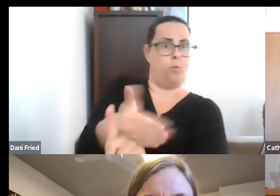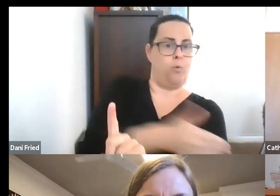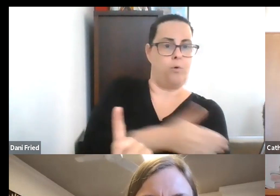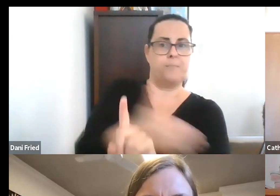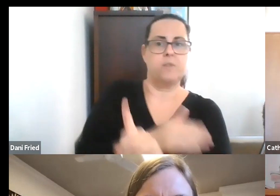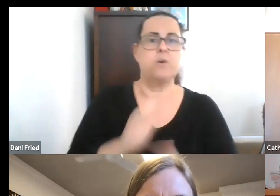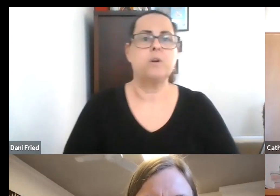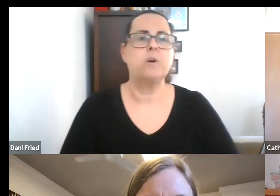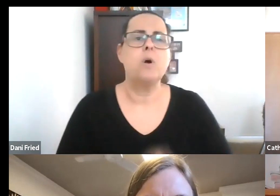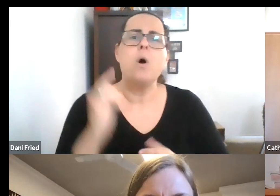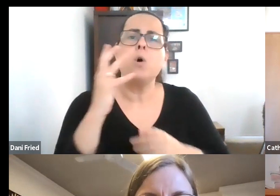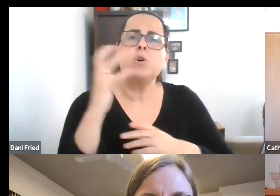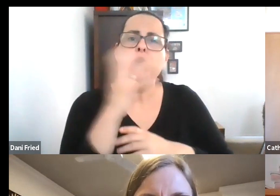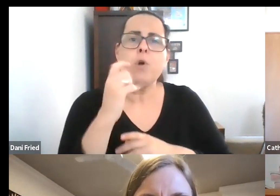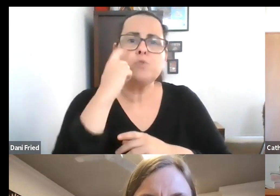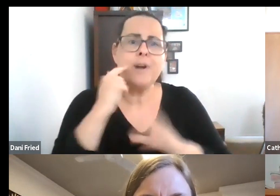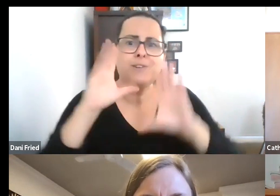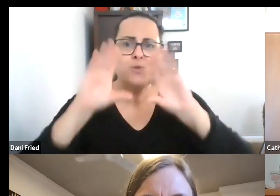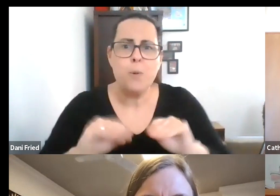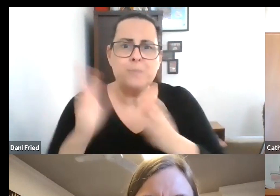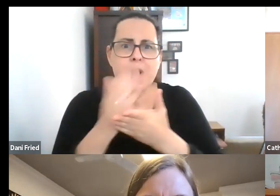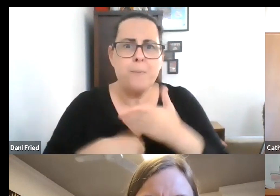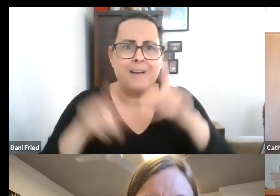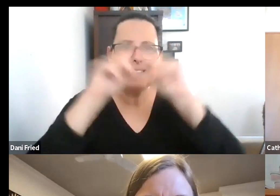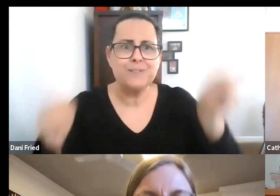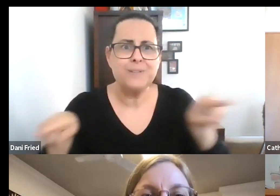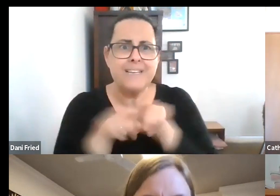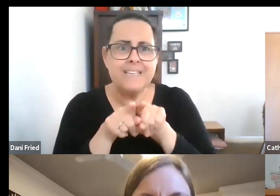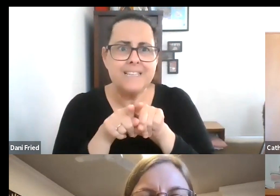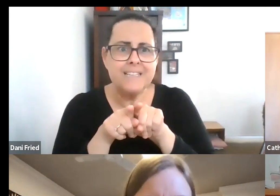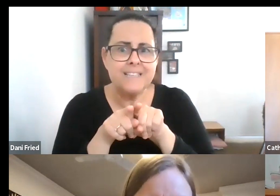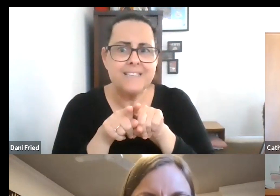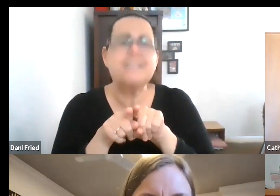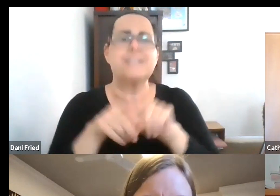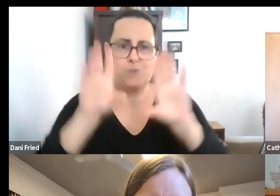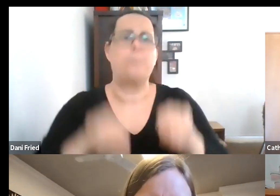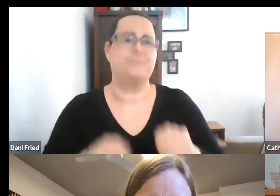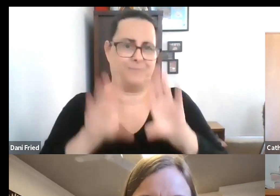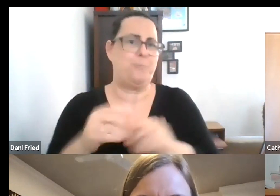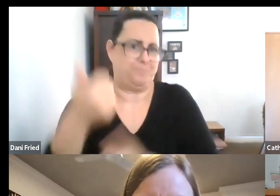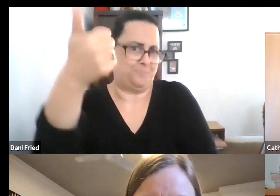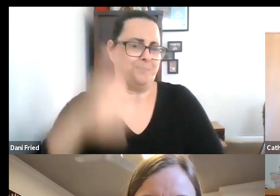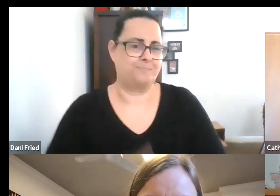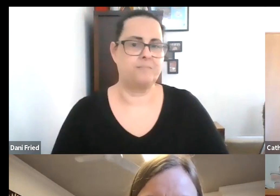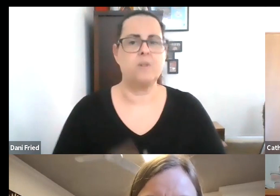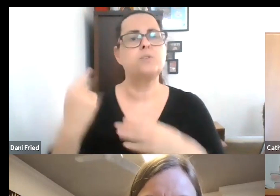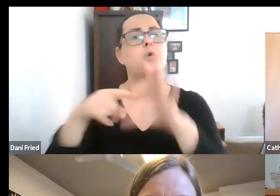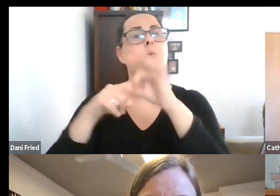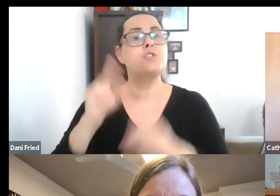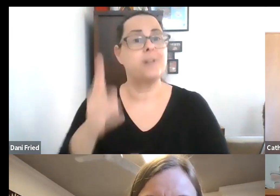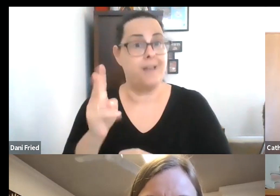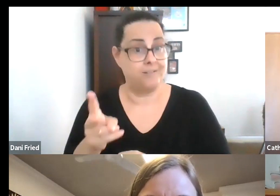Sorry, I was trying to stop sharing my screen. I think I've stopped now, haven't I? You stopped. It's all good. Yes. The question was, how